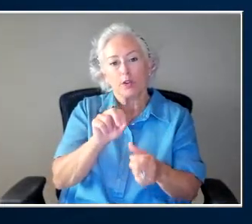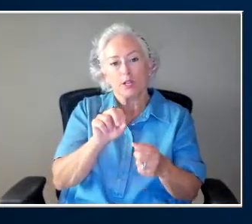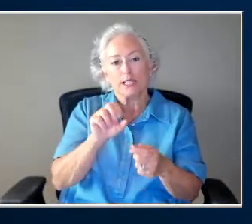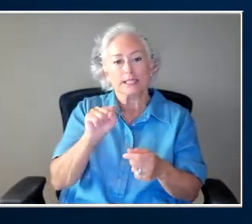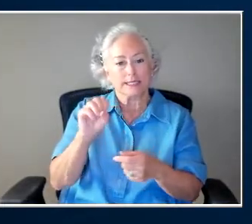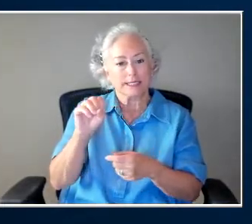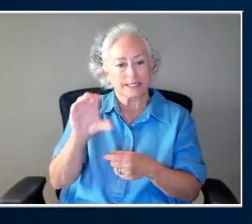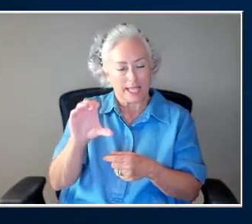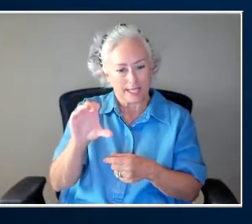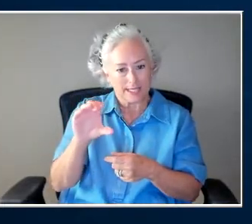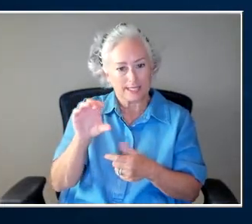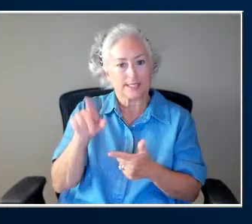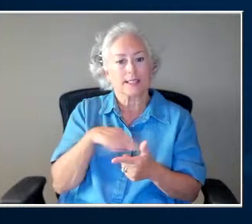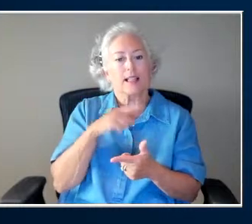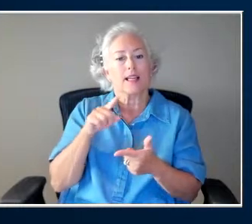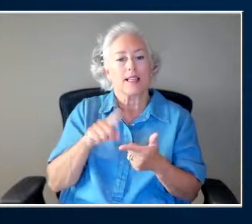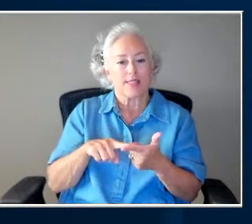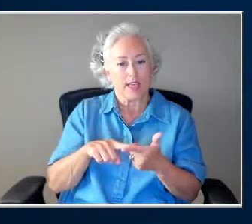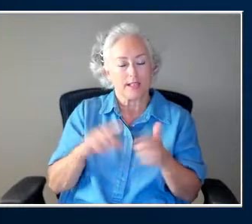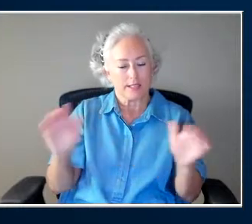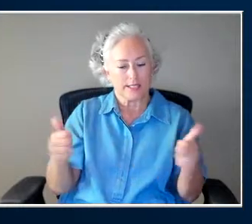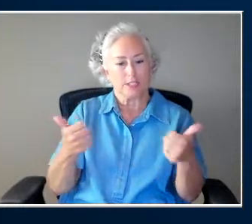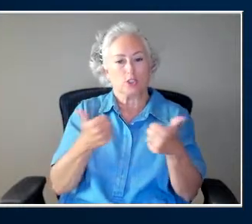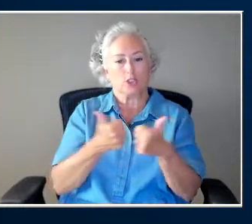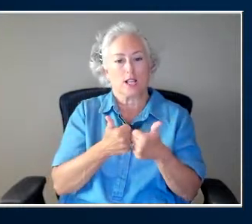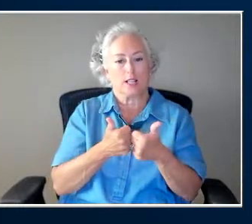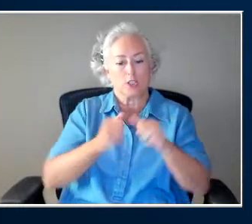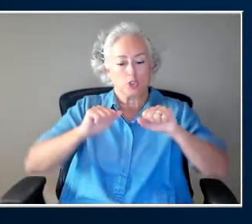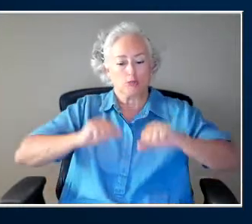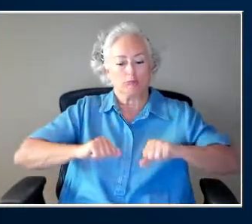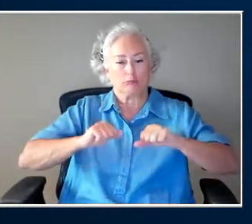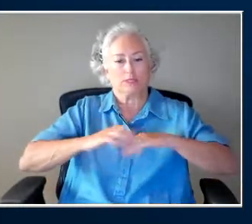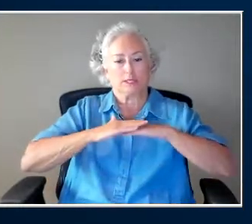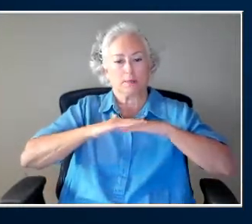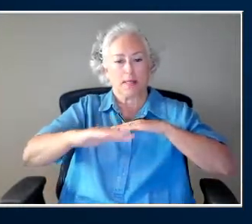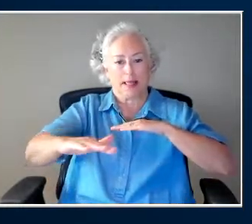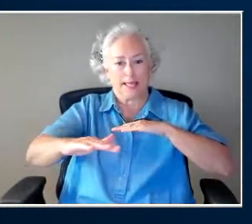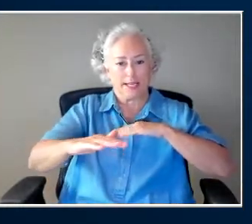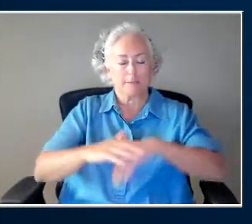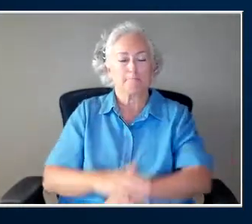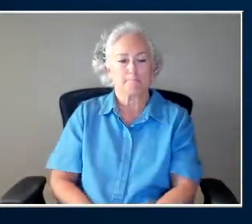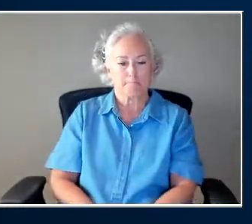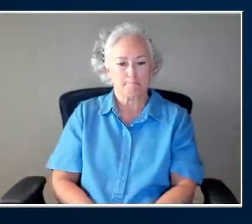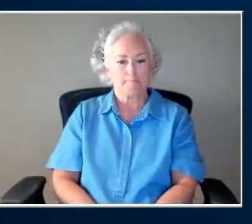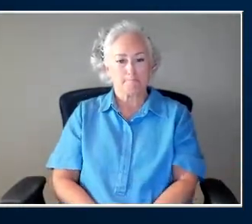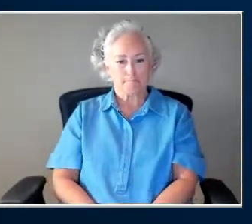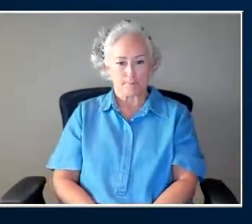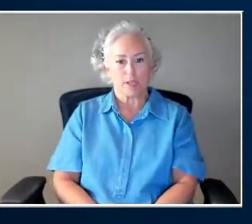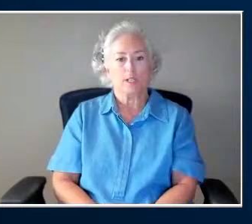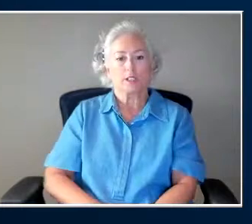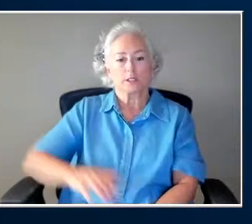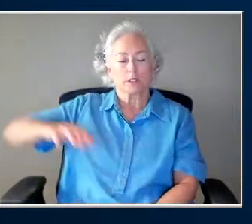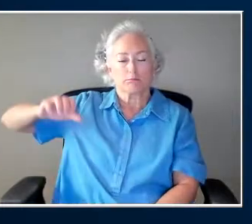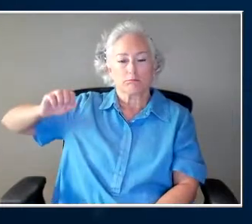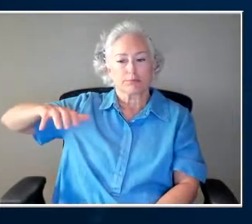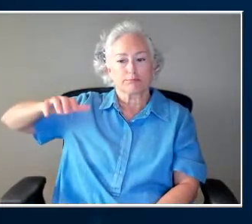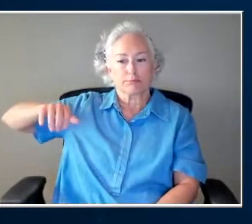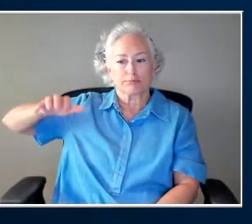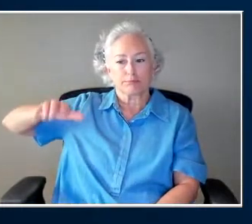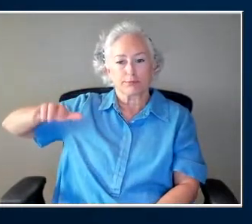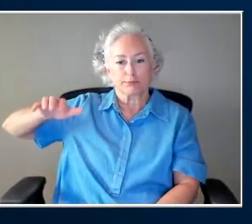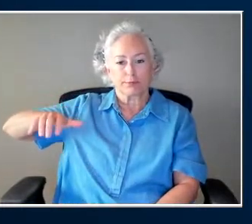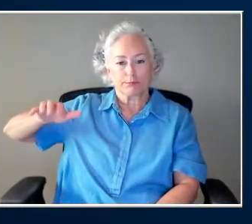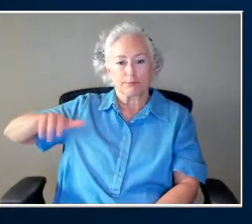and then it challenges our stability. So to sit there and do that exercise